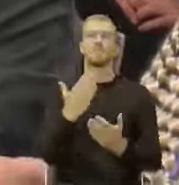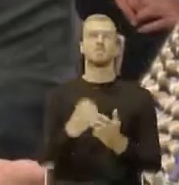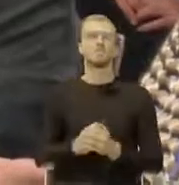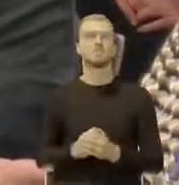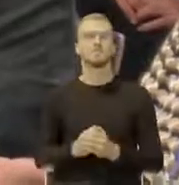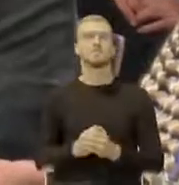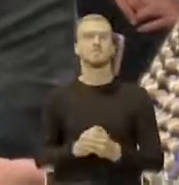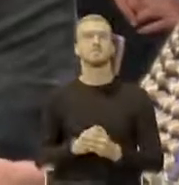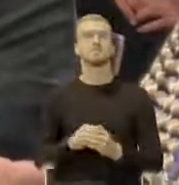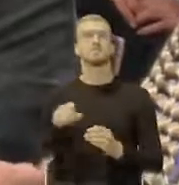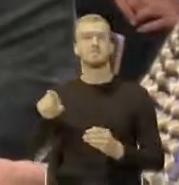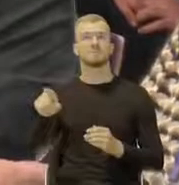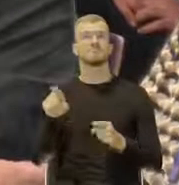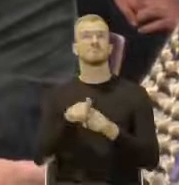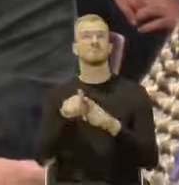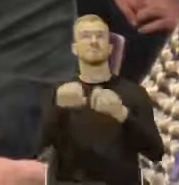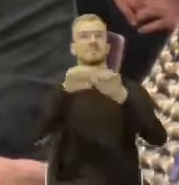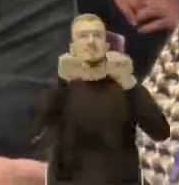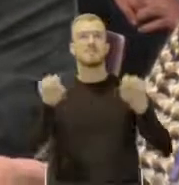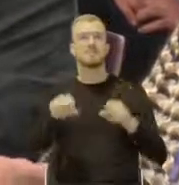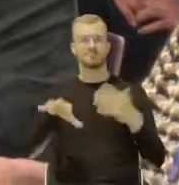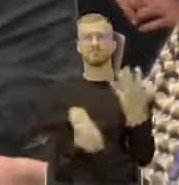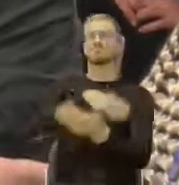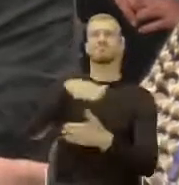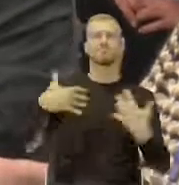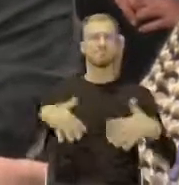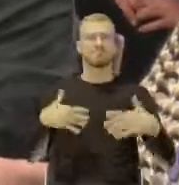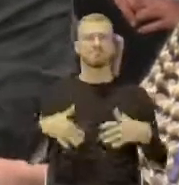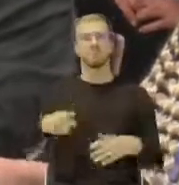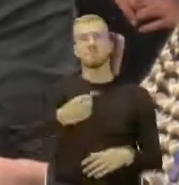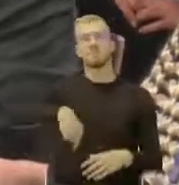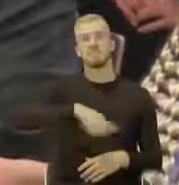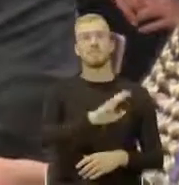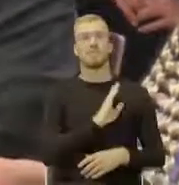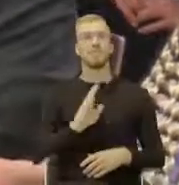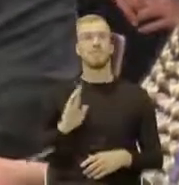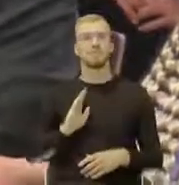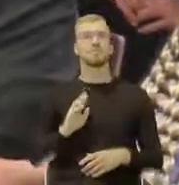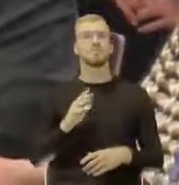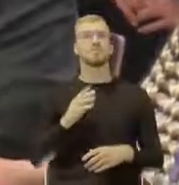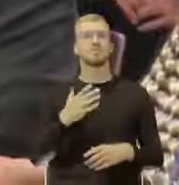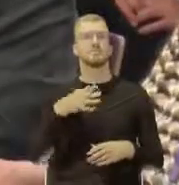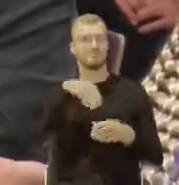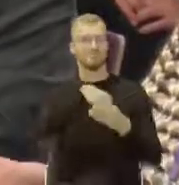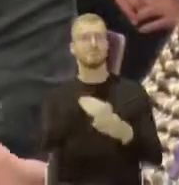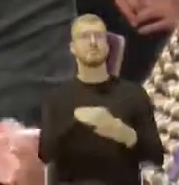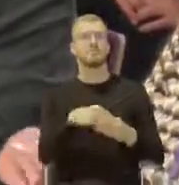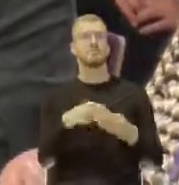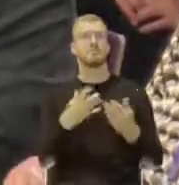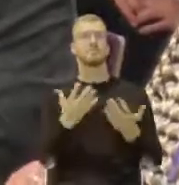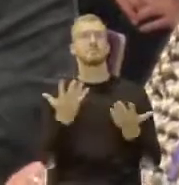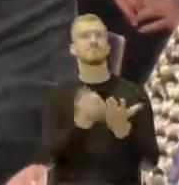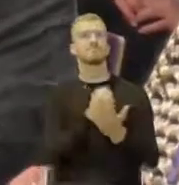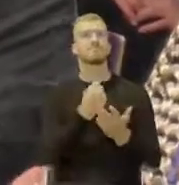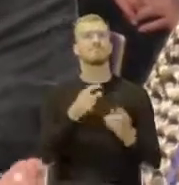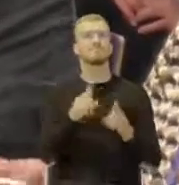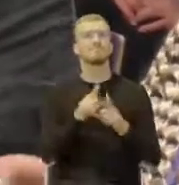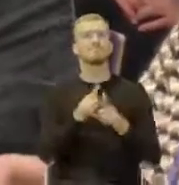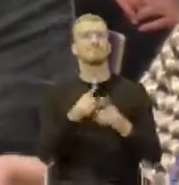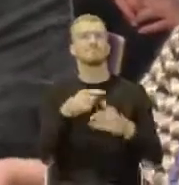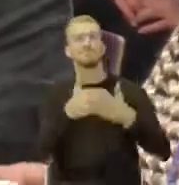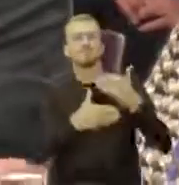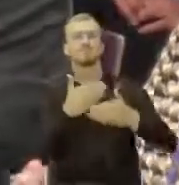challenges and the opportunities of the current era, placing our communities and local democracy at the center.